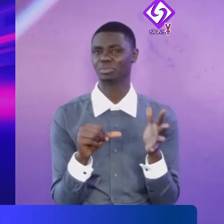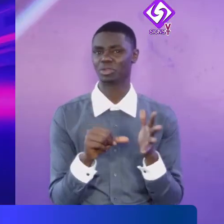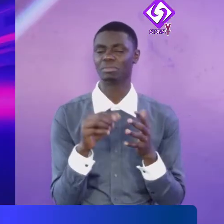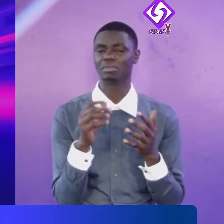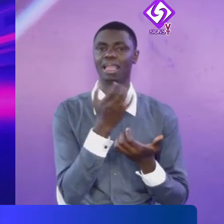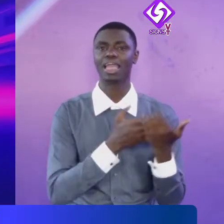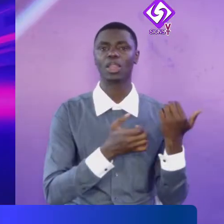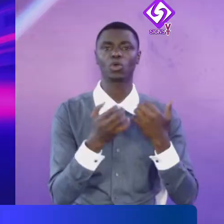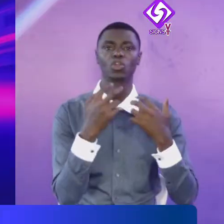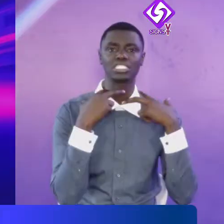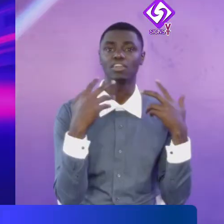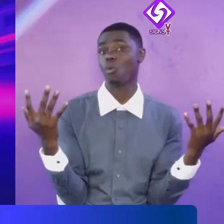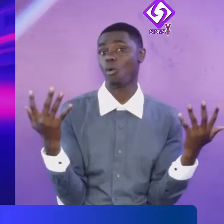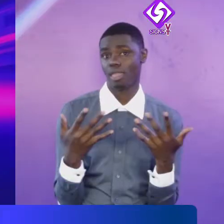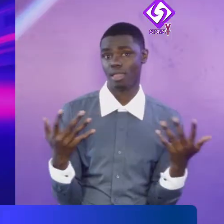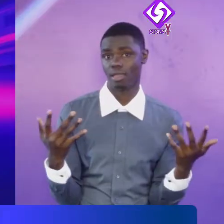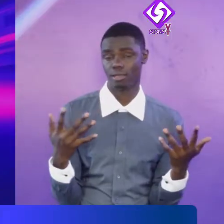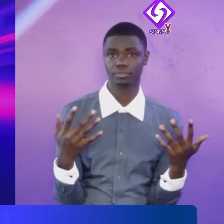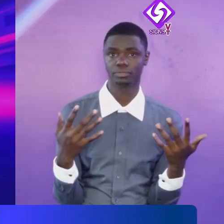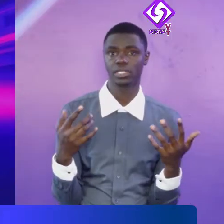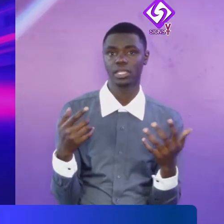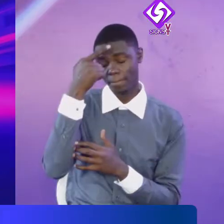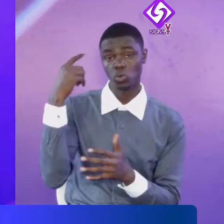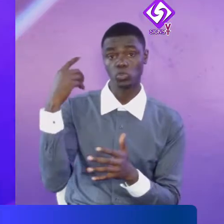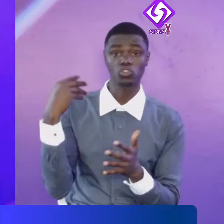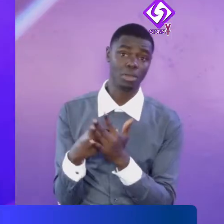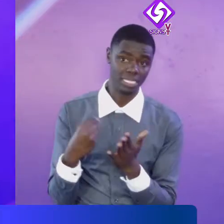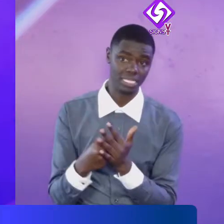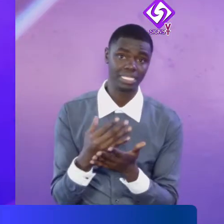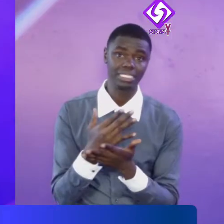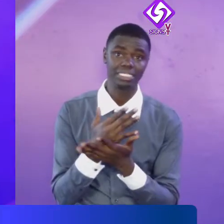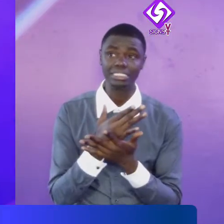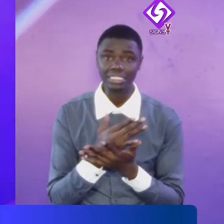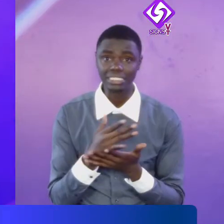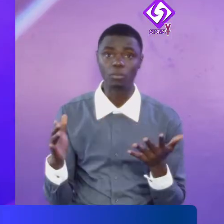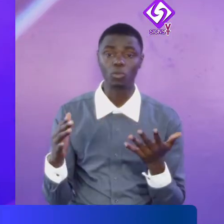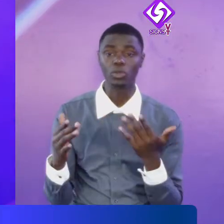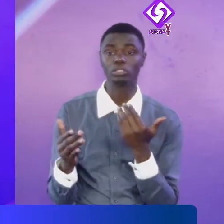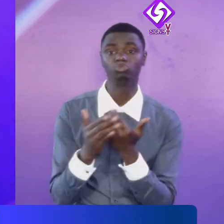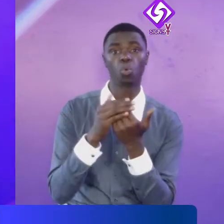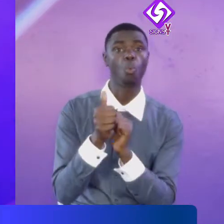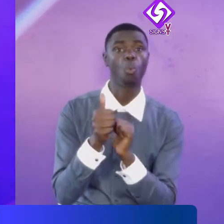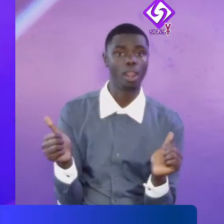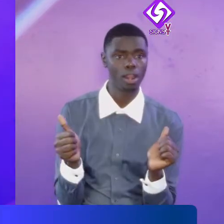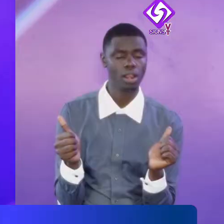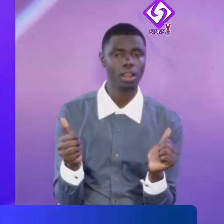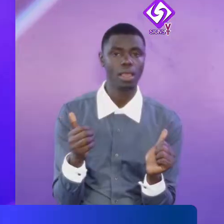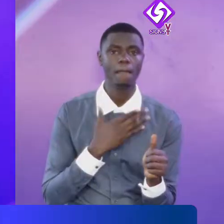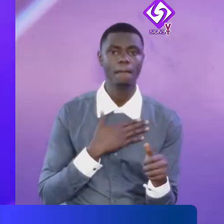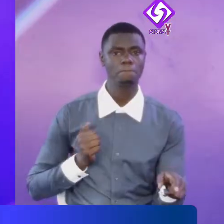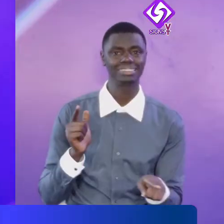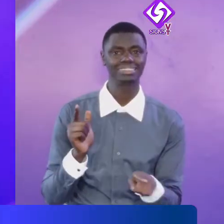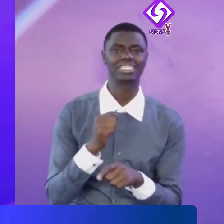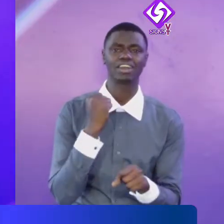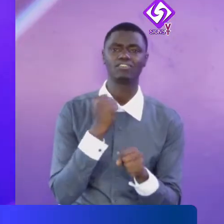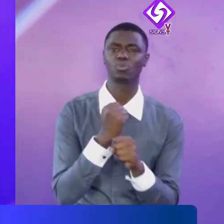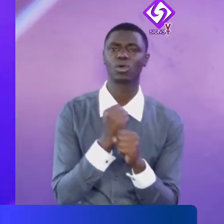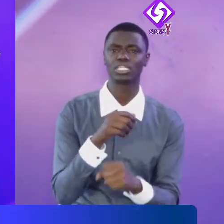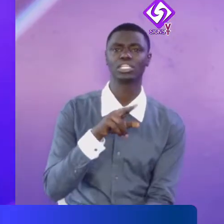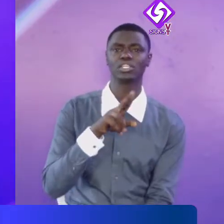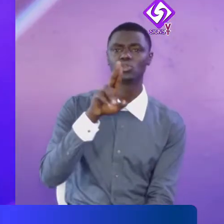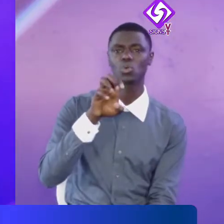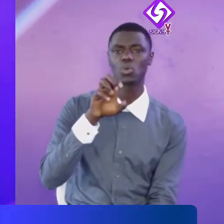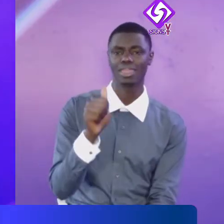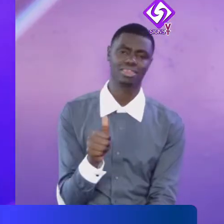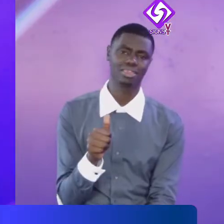slaves whereby only because of money someone will treat you the way they want. Yeah. My sister has worked in UAE, and I'm not speaking out of the